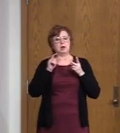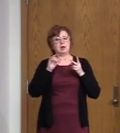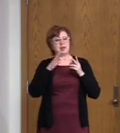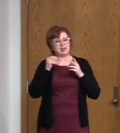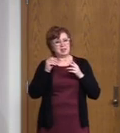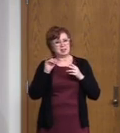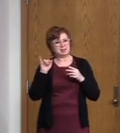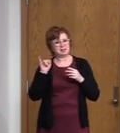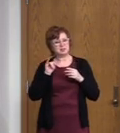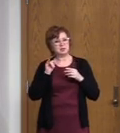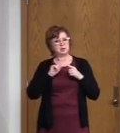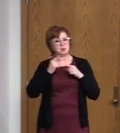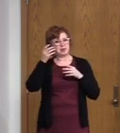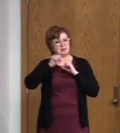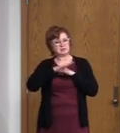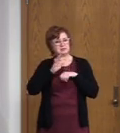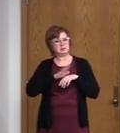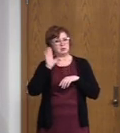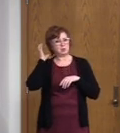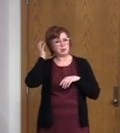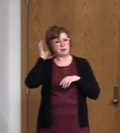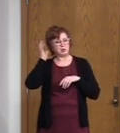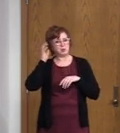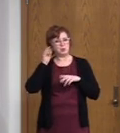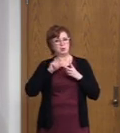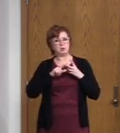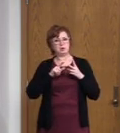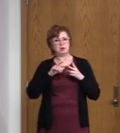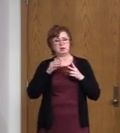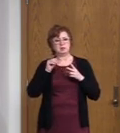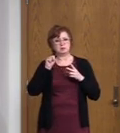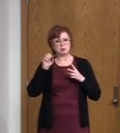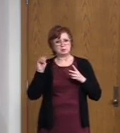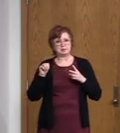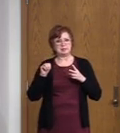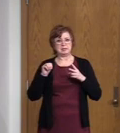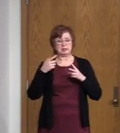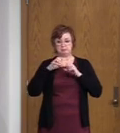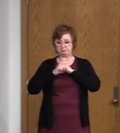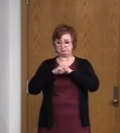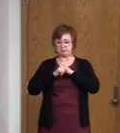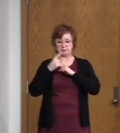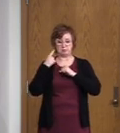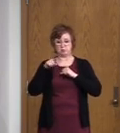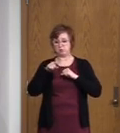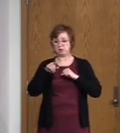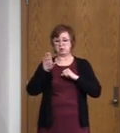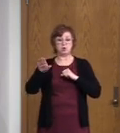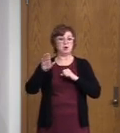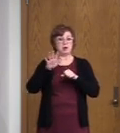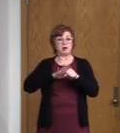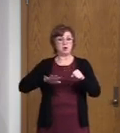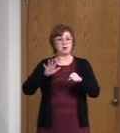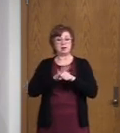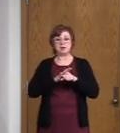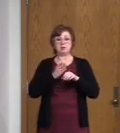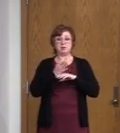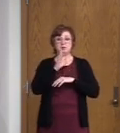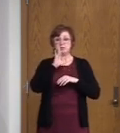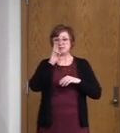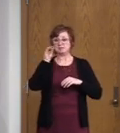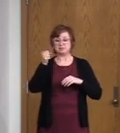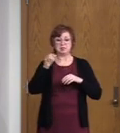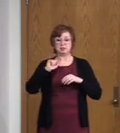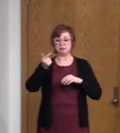people aware that it's now open for 70 plus in their communities. I can tell you that we're in a small group of folks where we did open it up